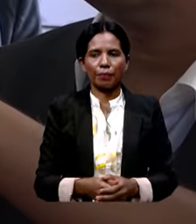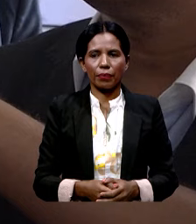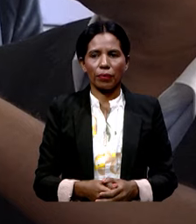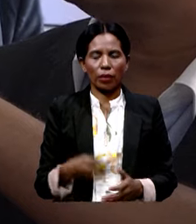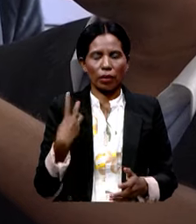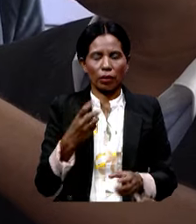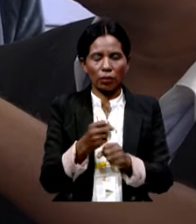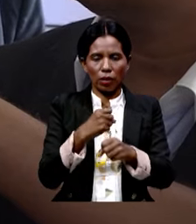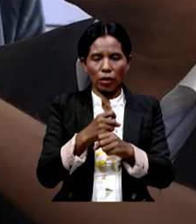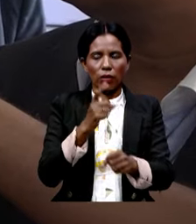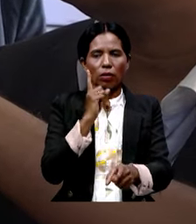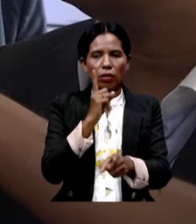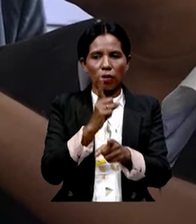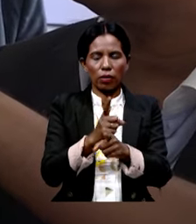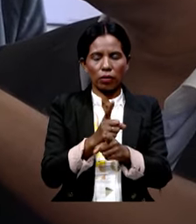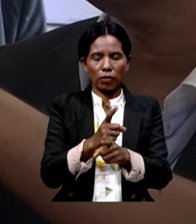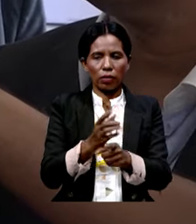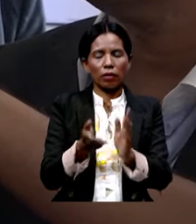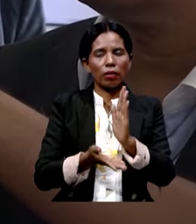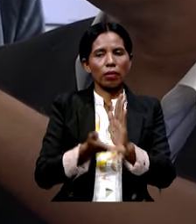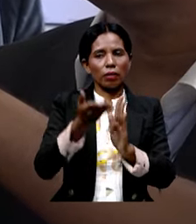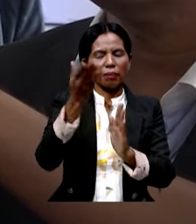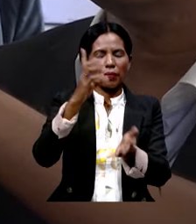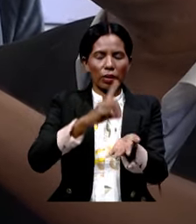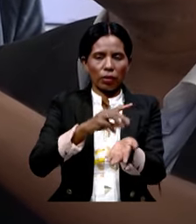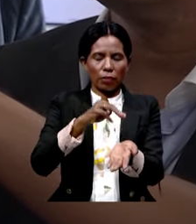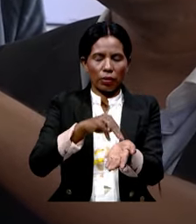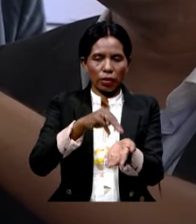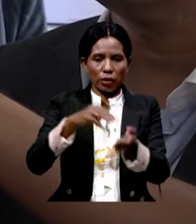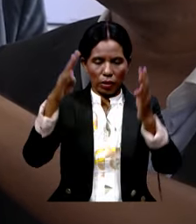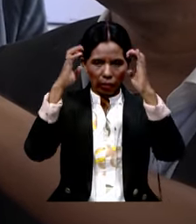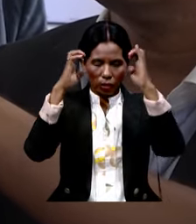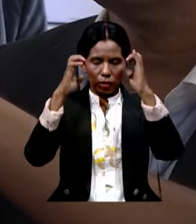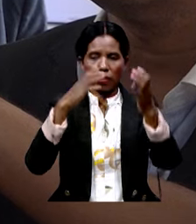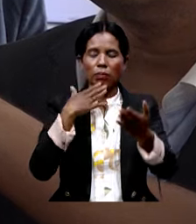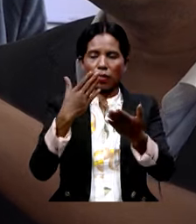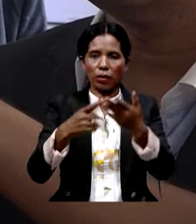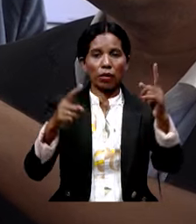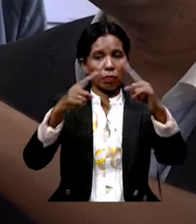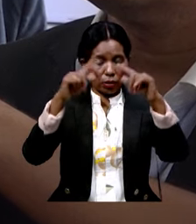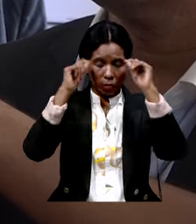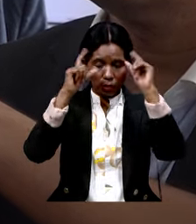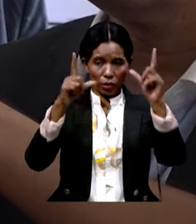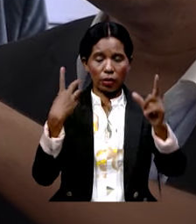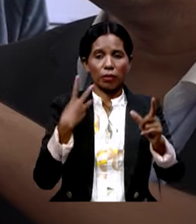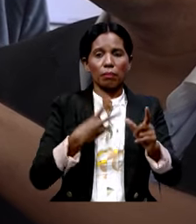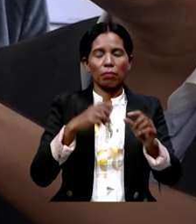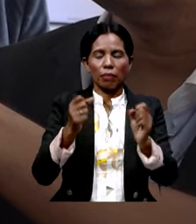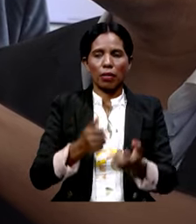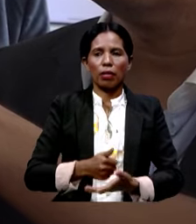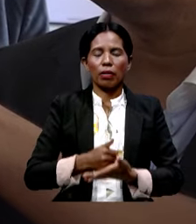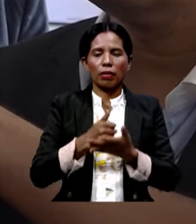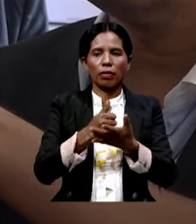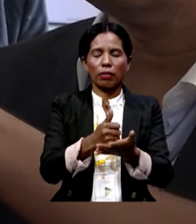to make sure that a very good standard medical education is provided to Timorese students, as well as the